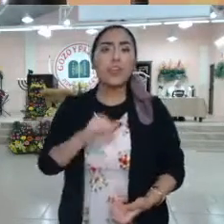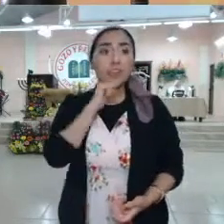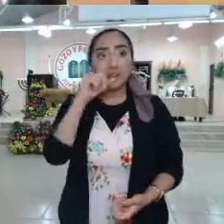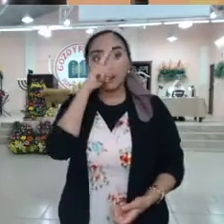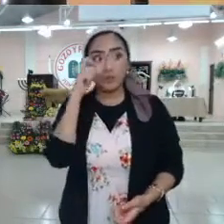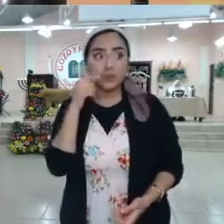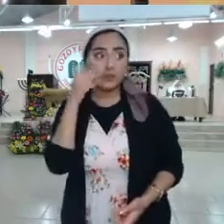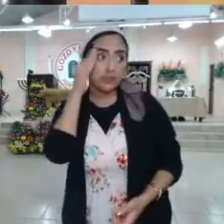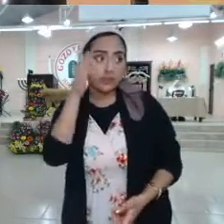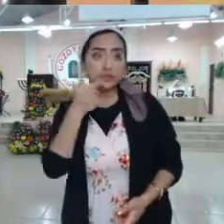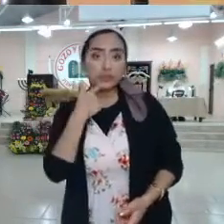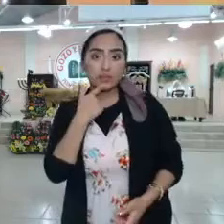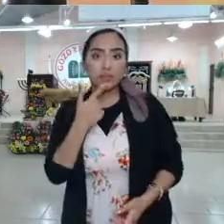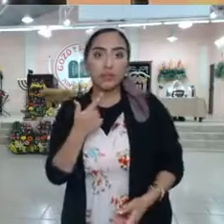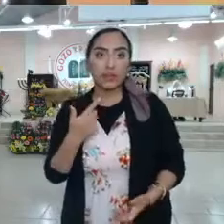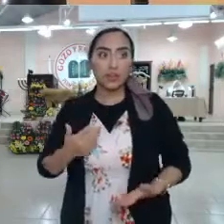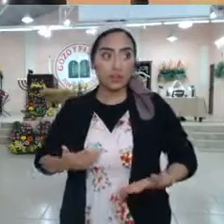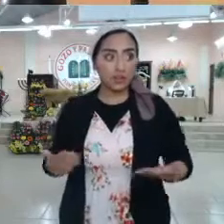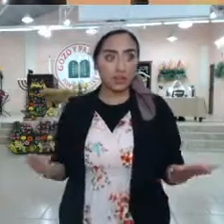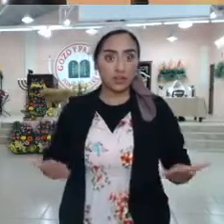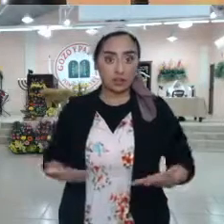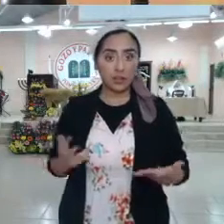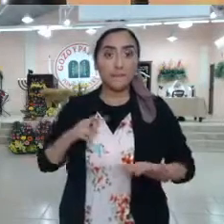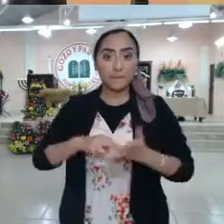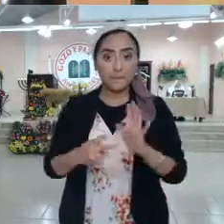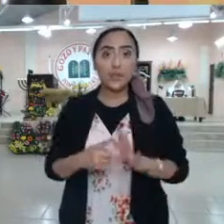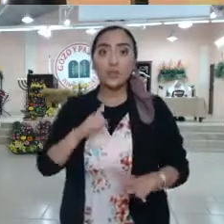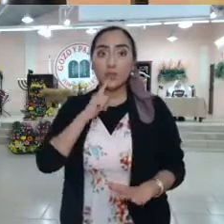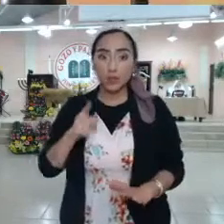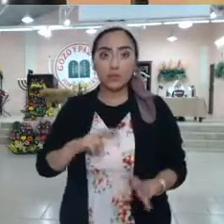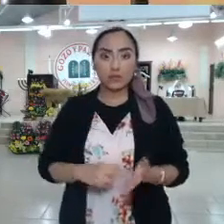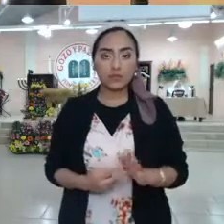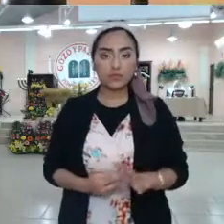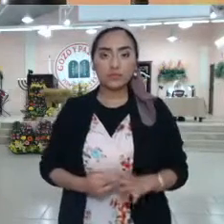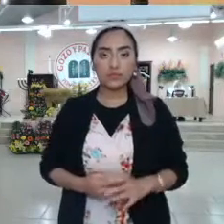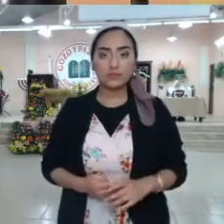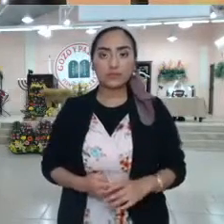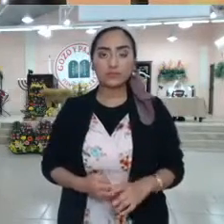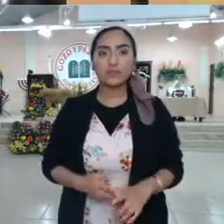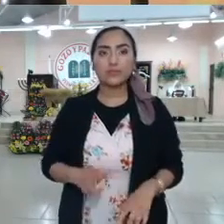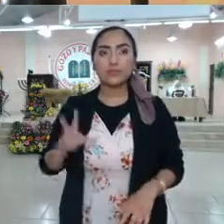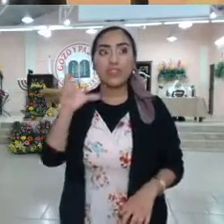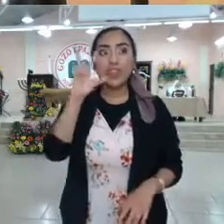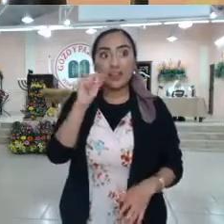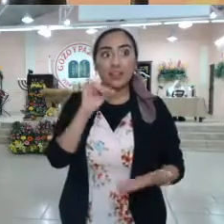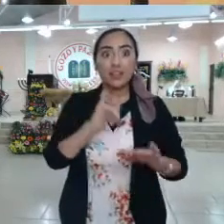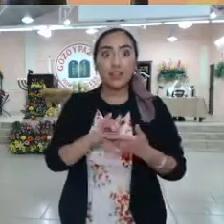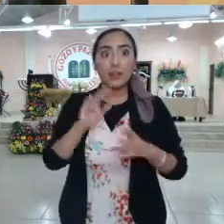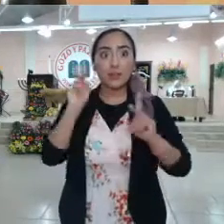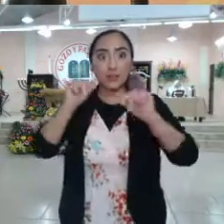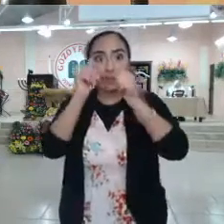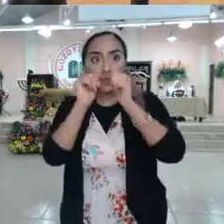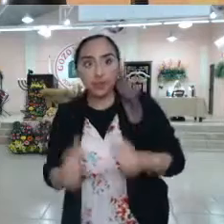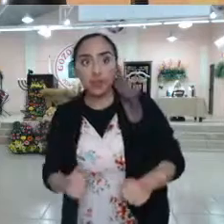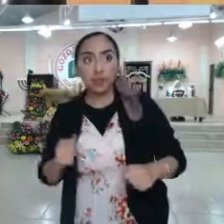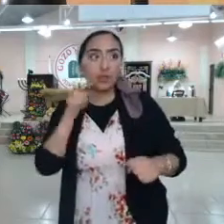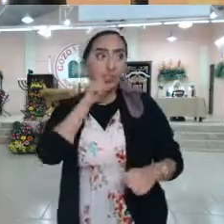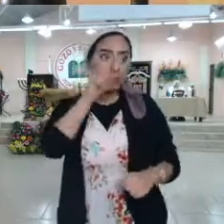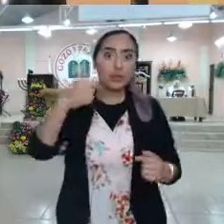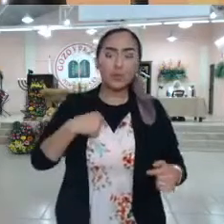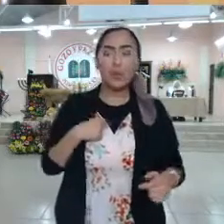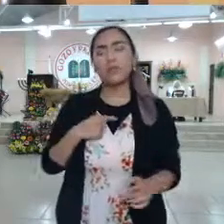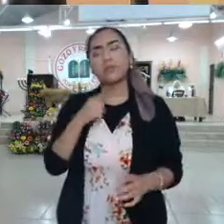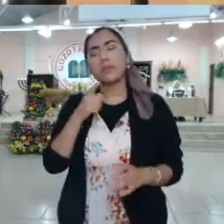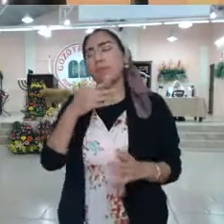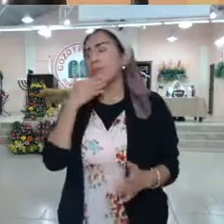And it is not here. The real meaning is it is not that they